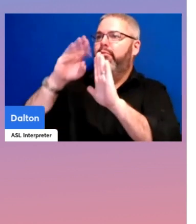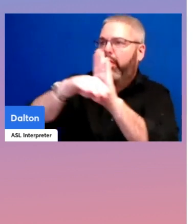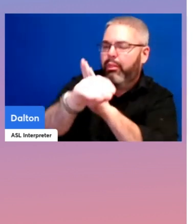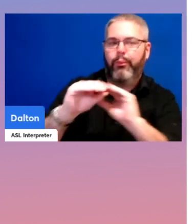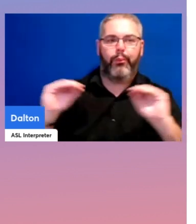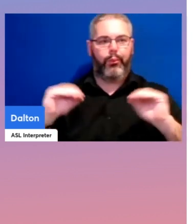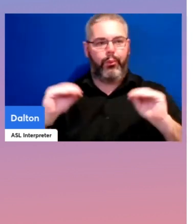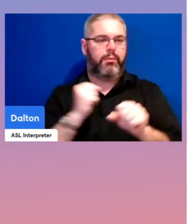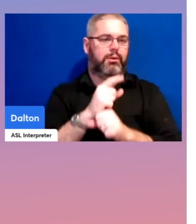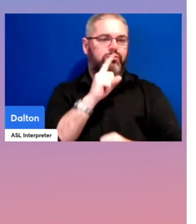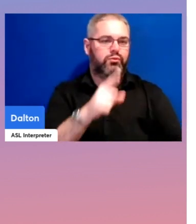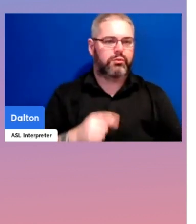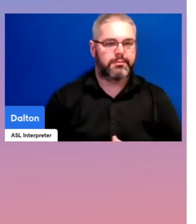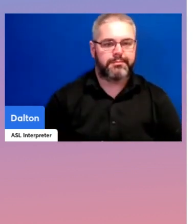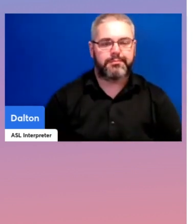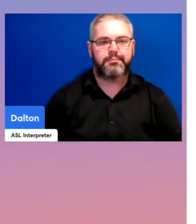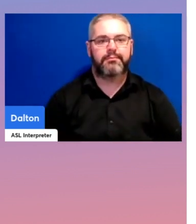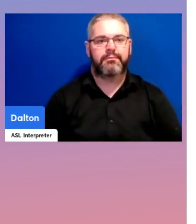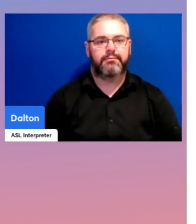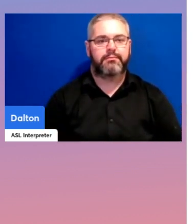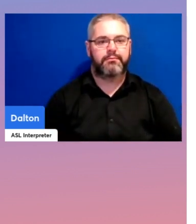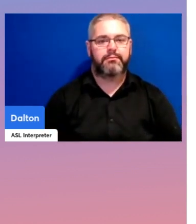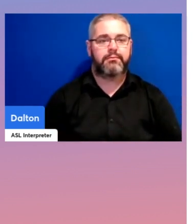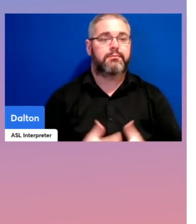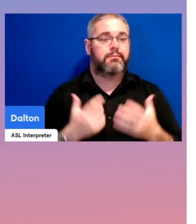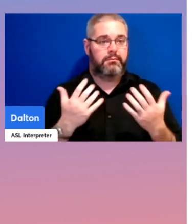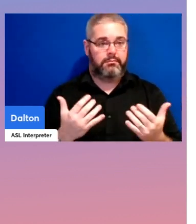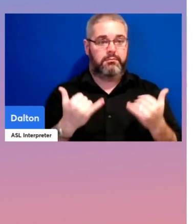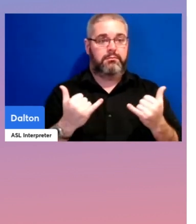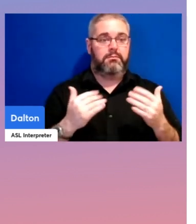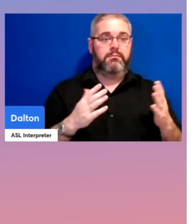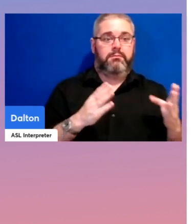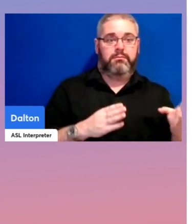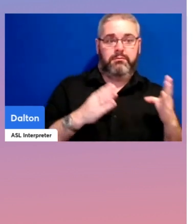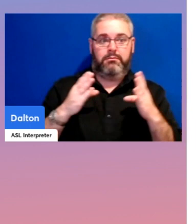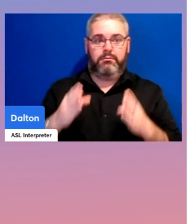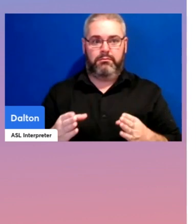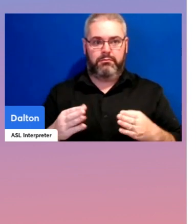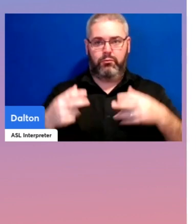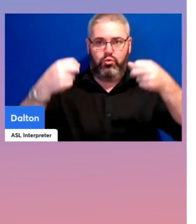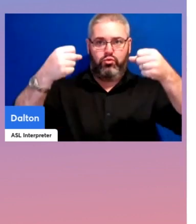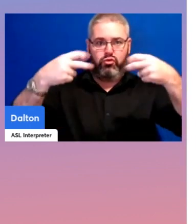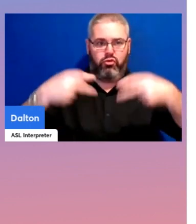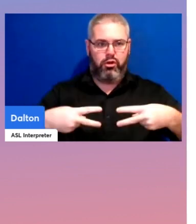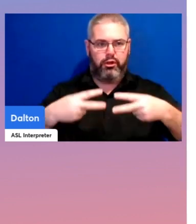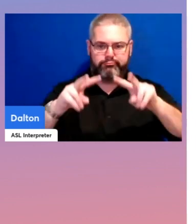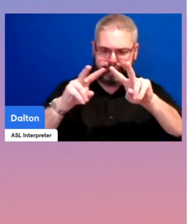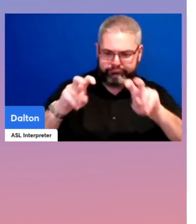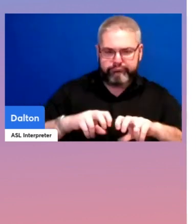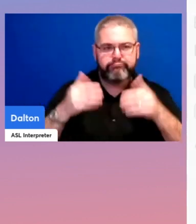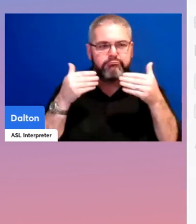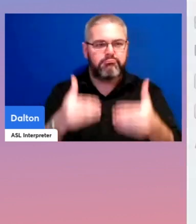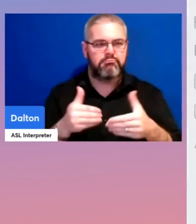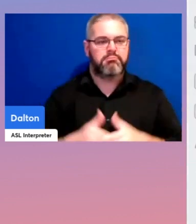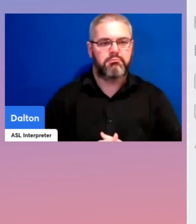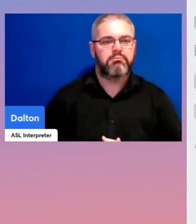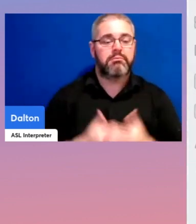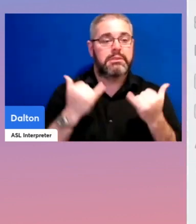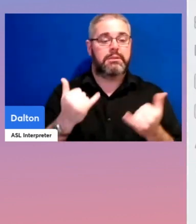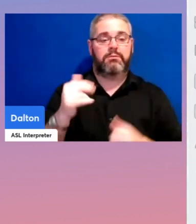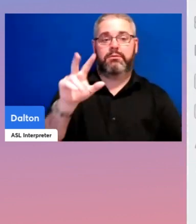All right, so that brings us to the first look at some code. So we'll jump into Visual Studio